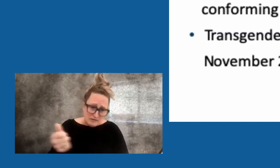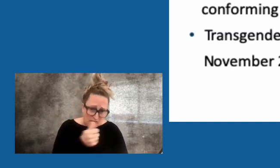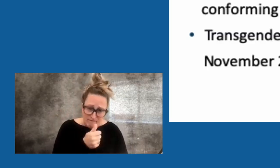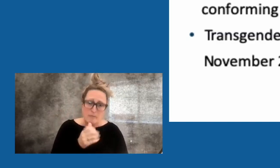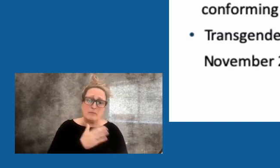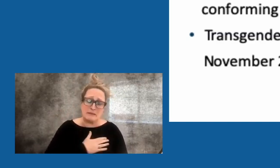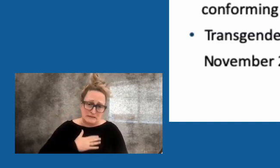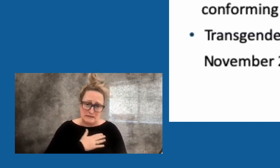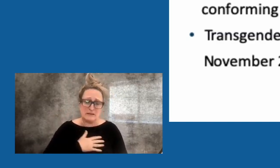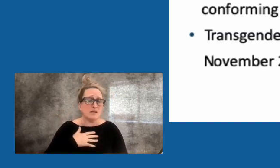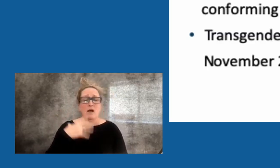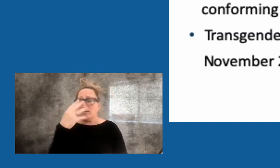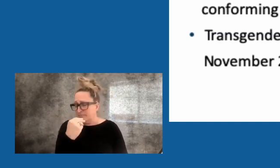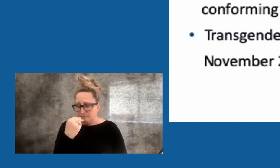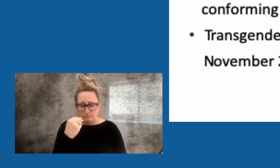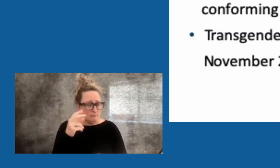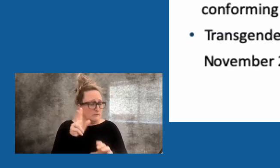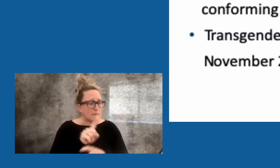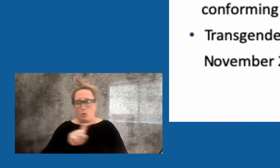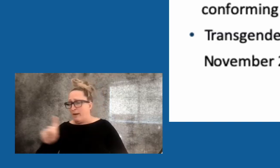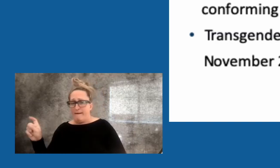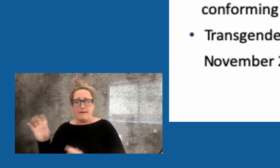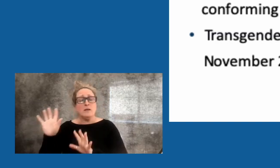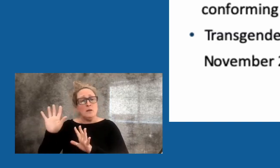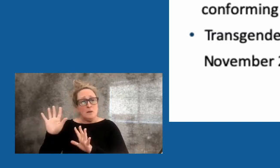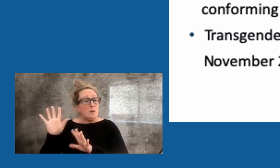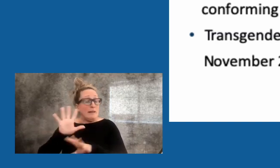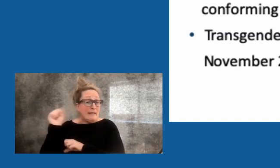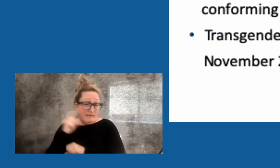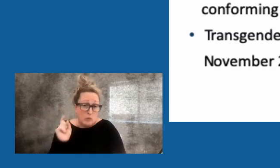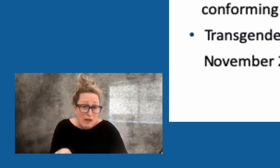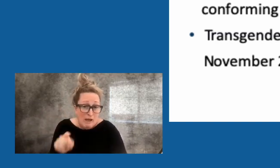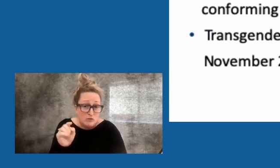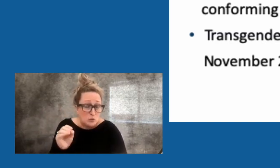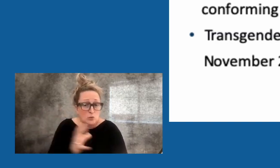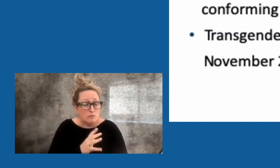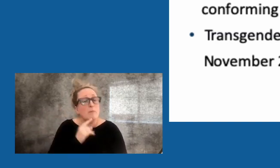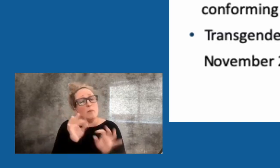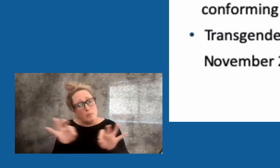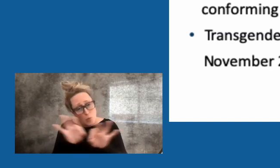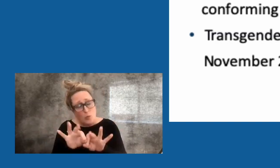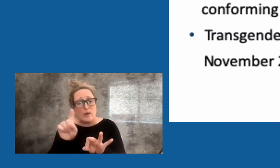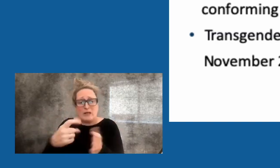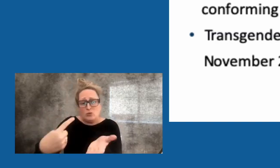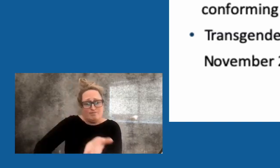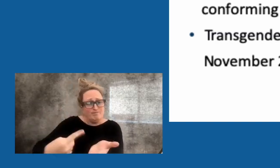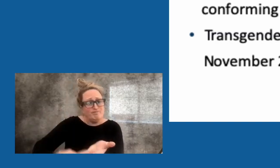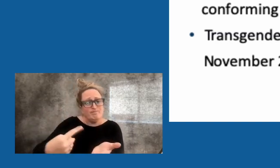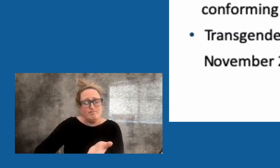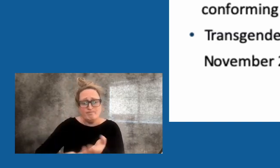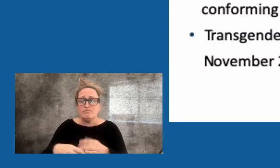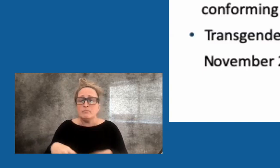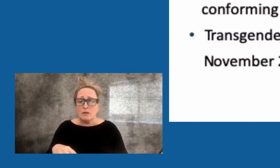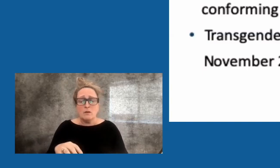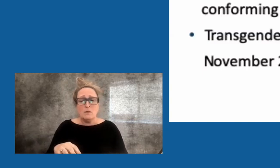of yourself. Feel free to turn off your camera, step away, leave if you need to. But it's important that we have this conversation, that we do